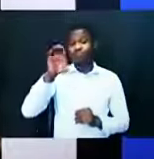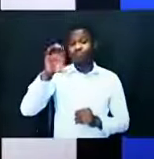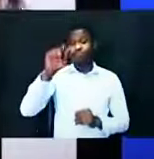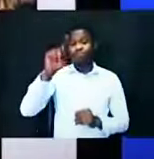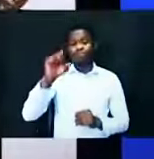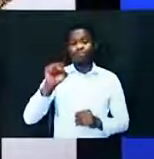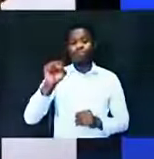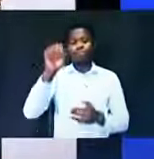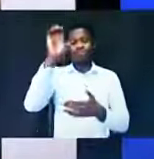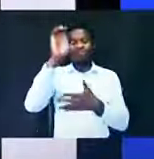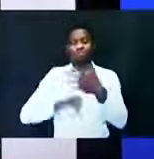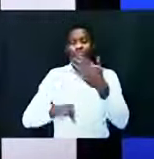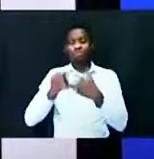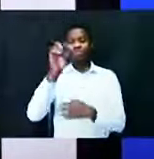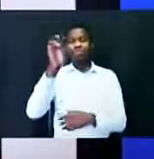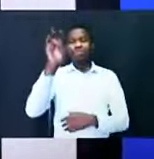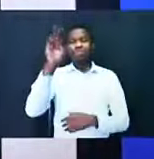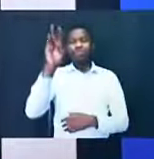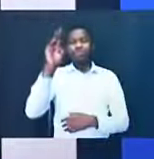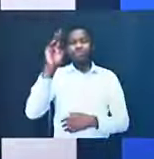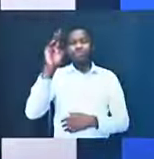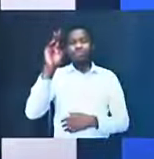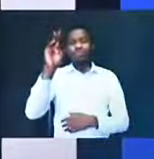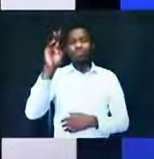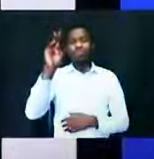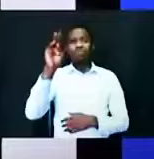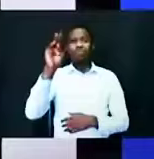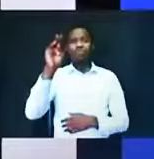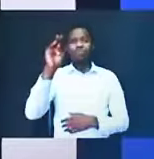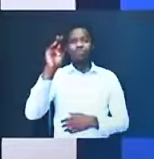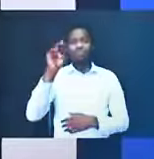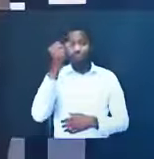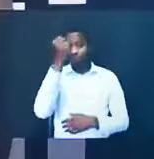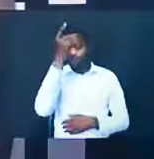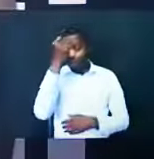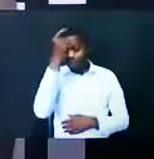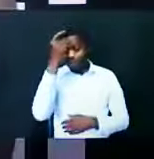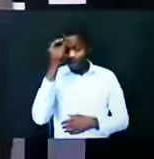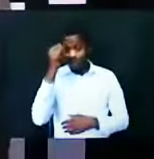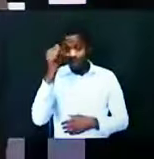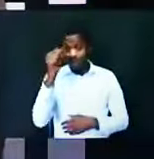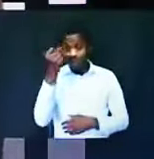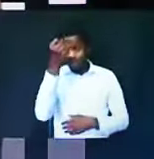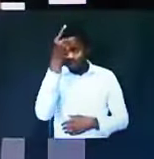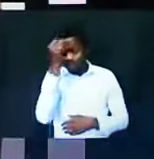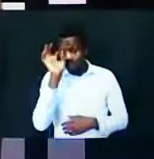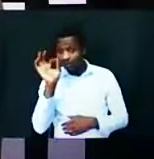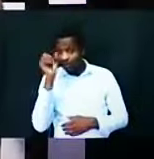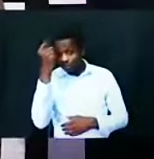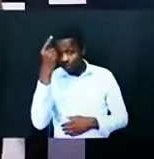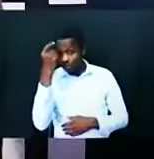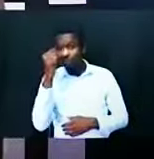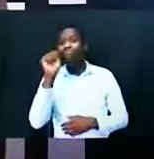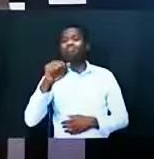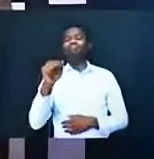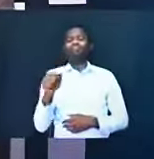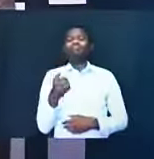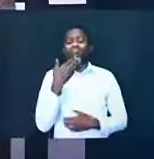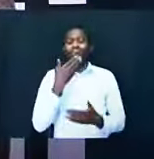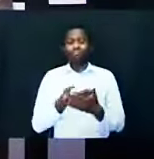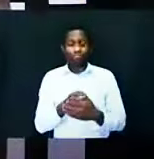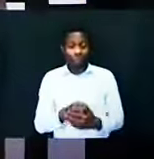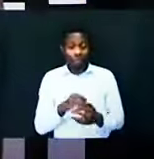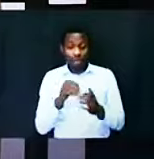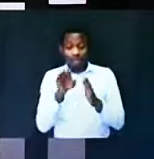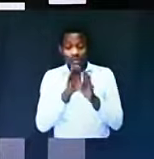nso. Now are we together? Are you understanding me? Me pa cho mo ne ye na ko mo ti ase e. As chapter 17. As